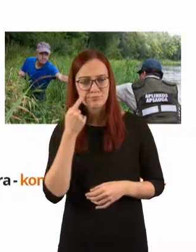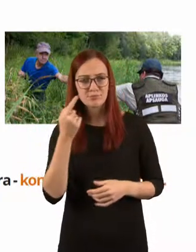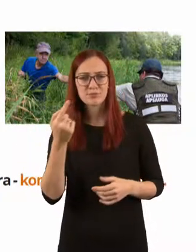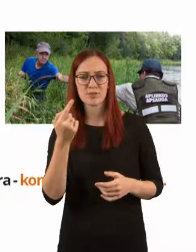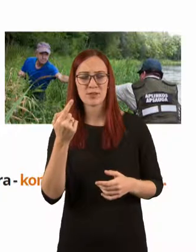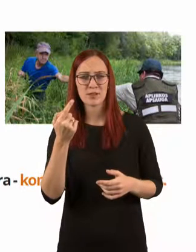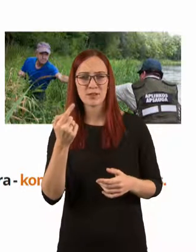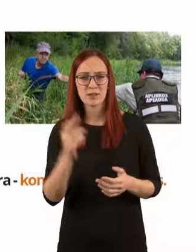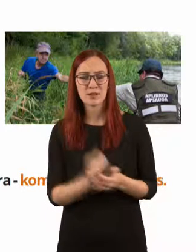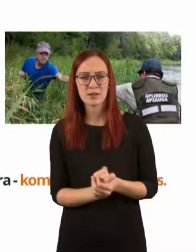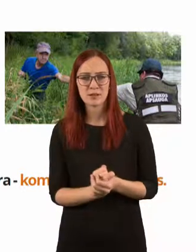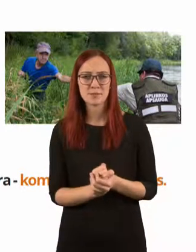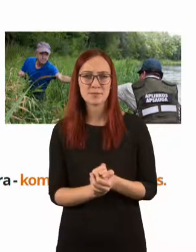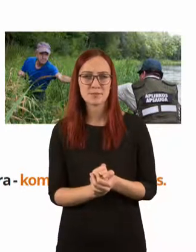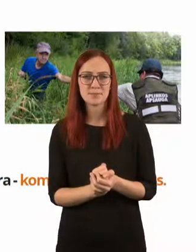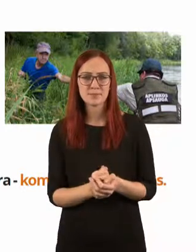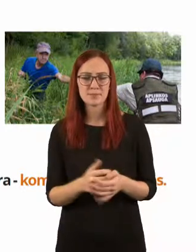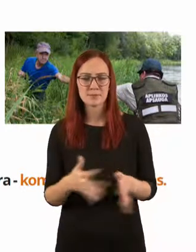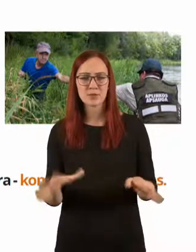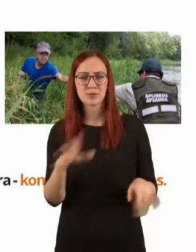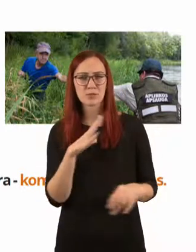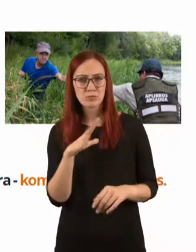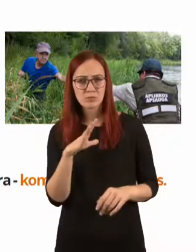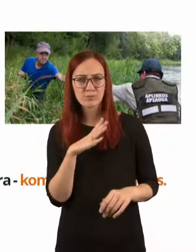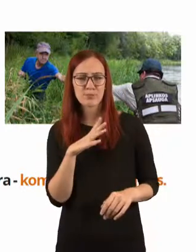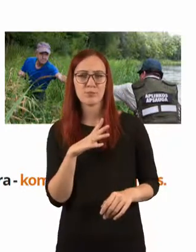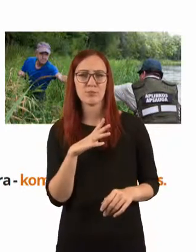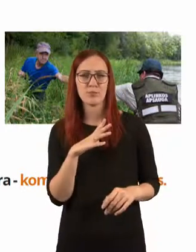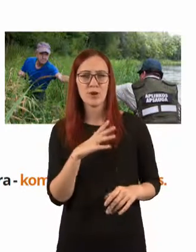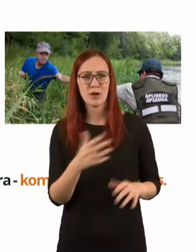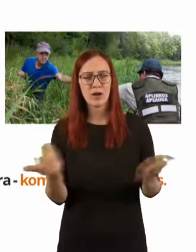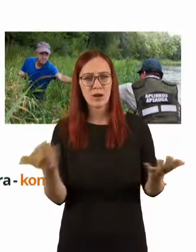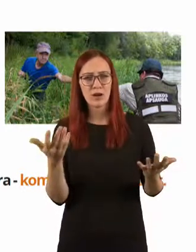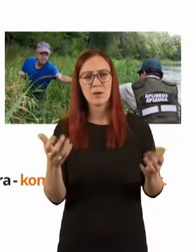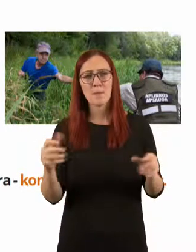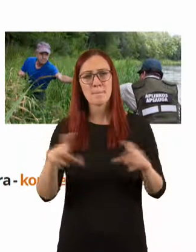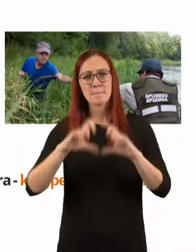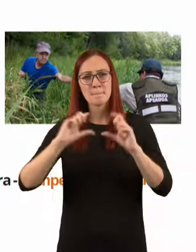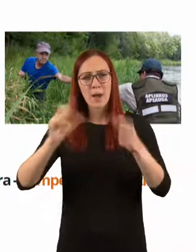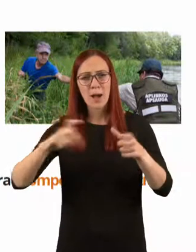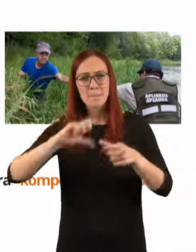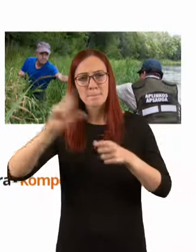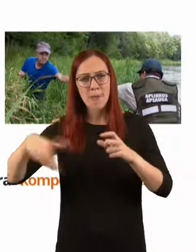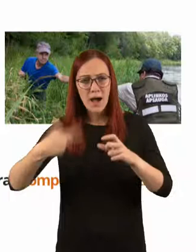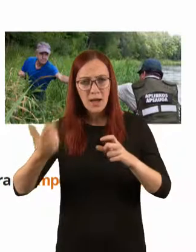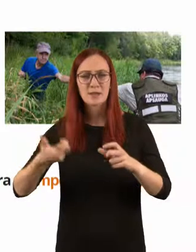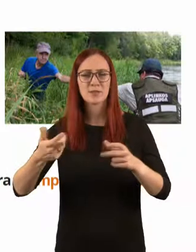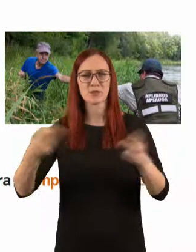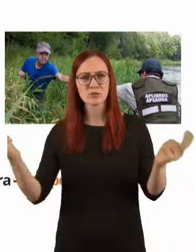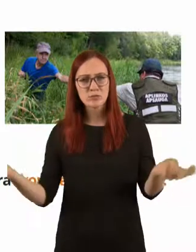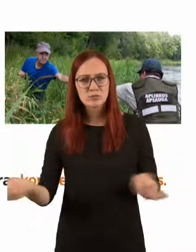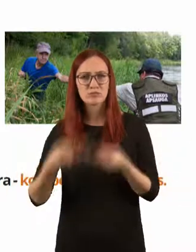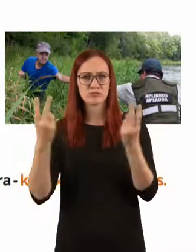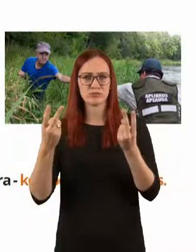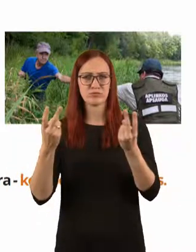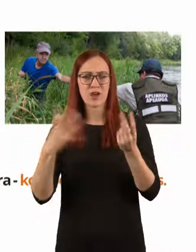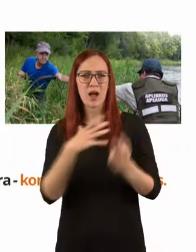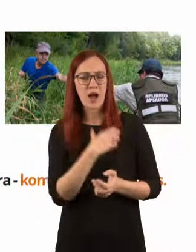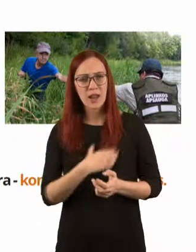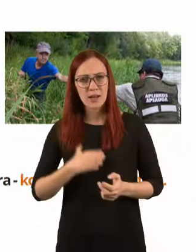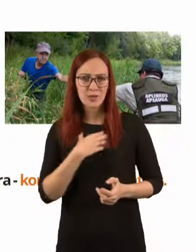skandalus, tokius kaip atliekų, padangų atliekų. Well, it is true that we